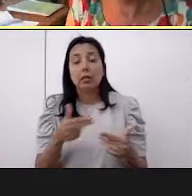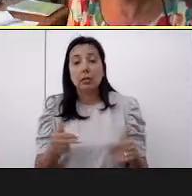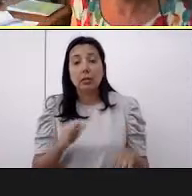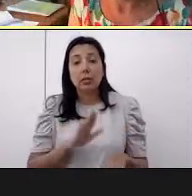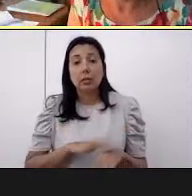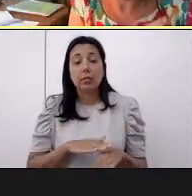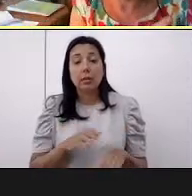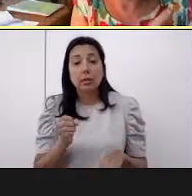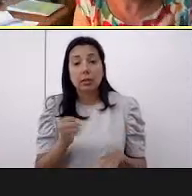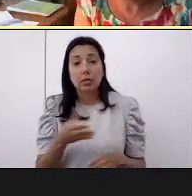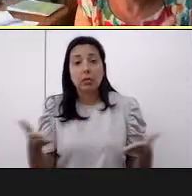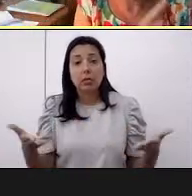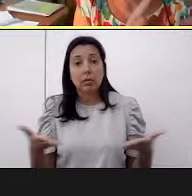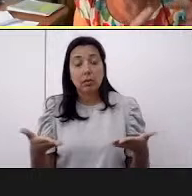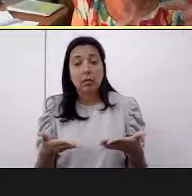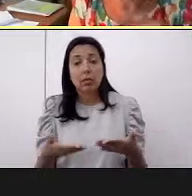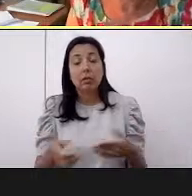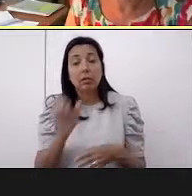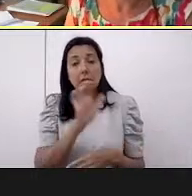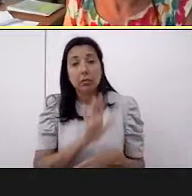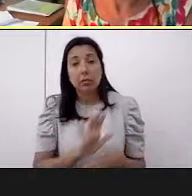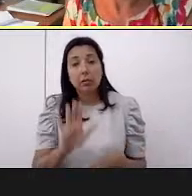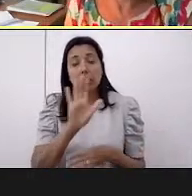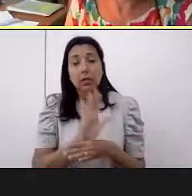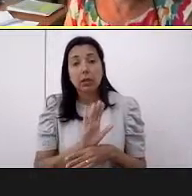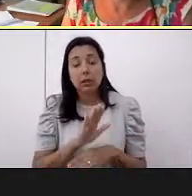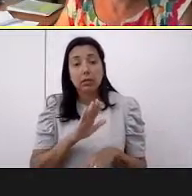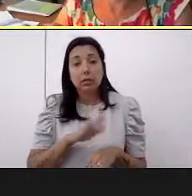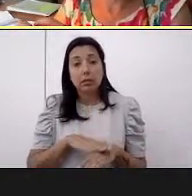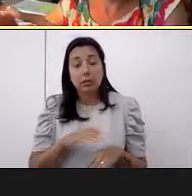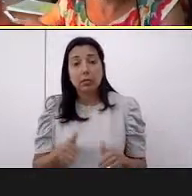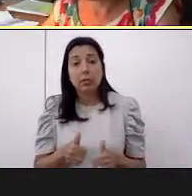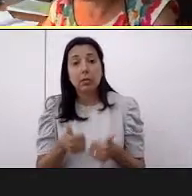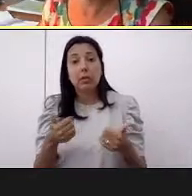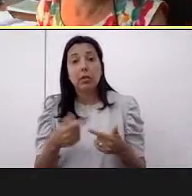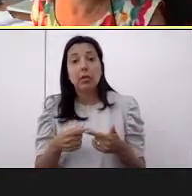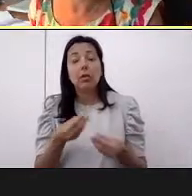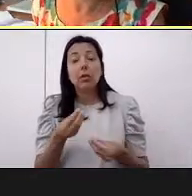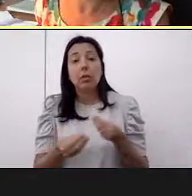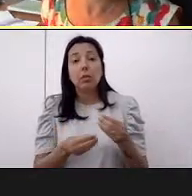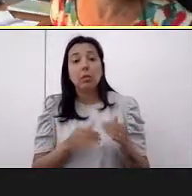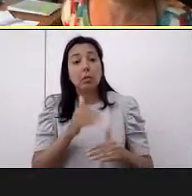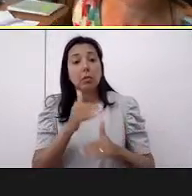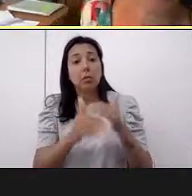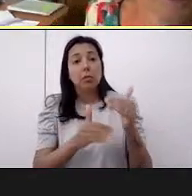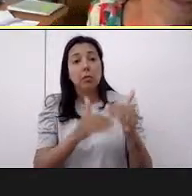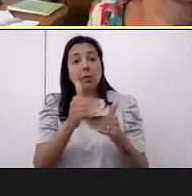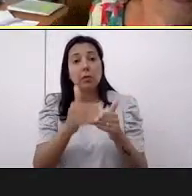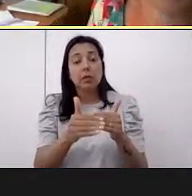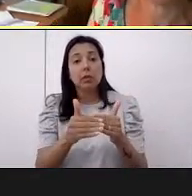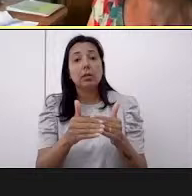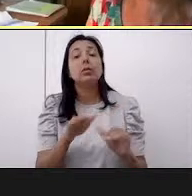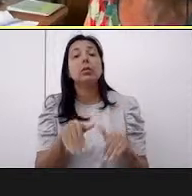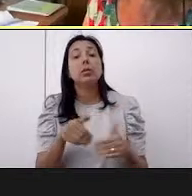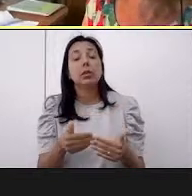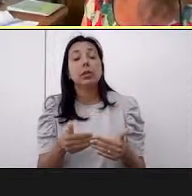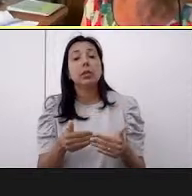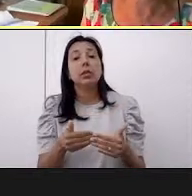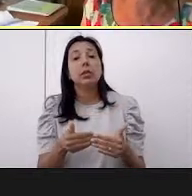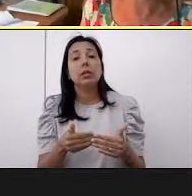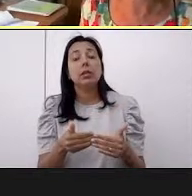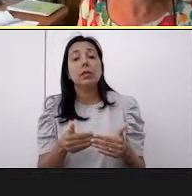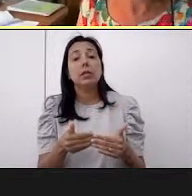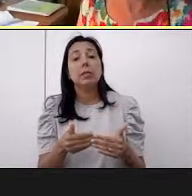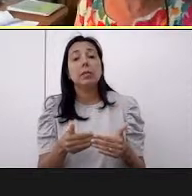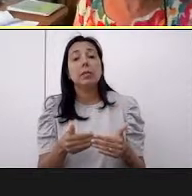empirical words, the progressive selection process among alternatives which take place. I tried to